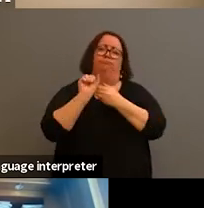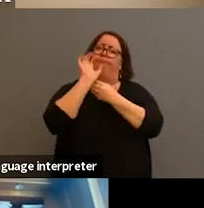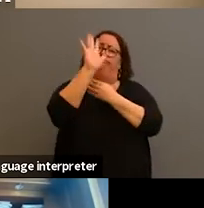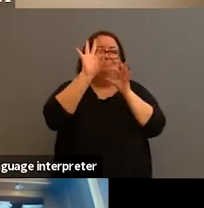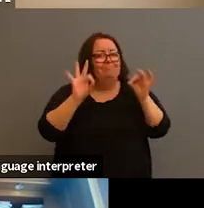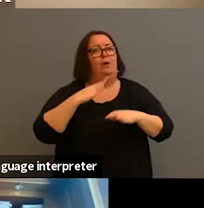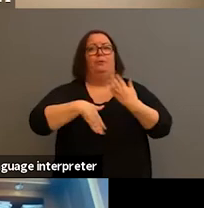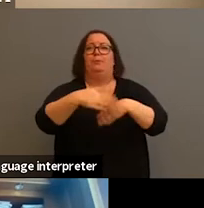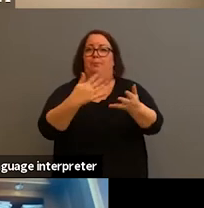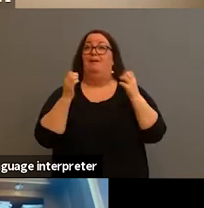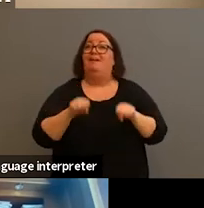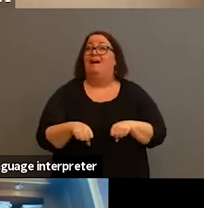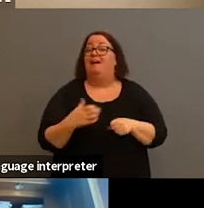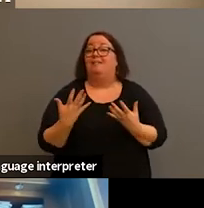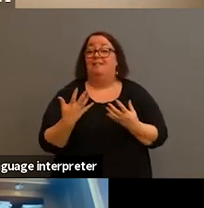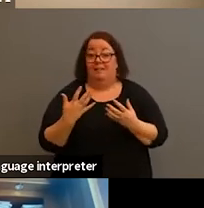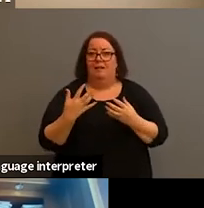environments.